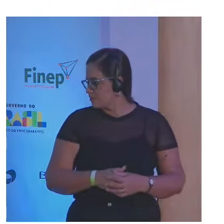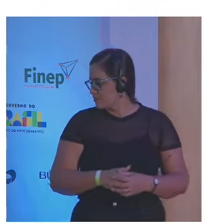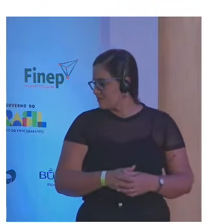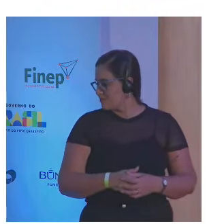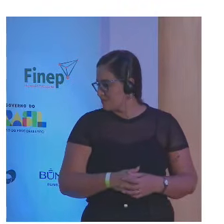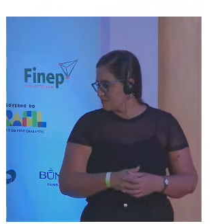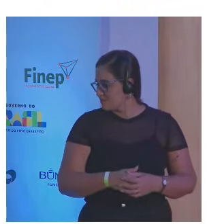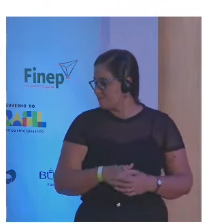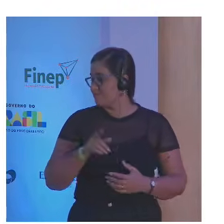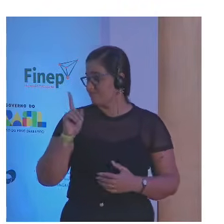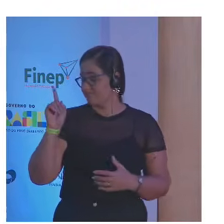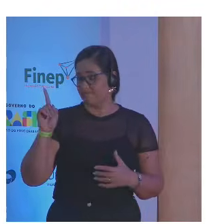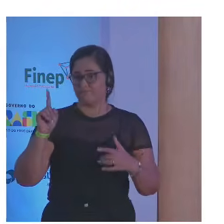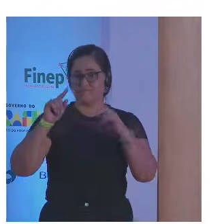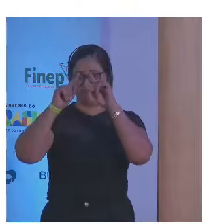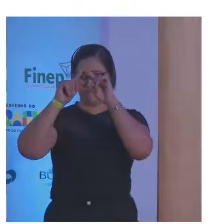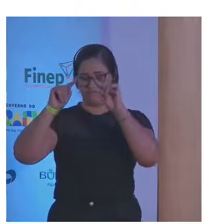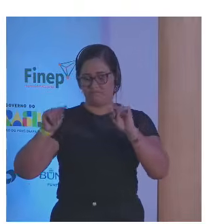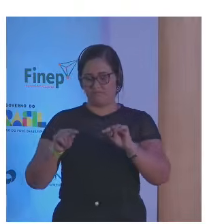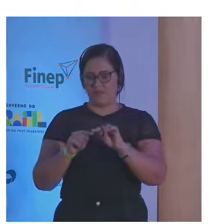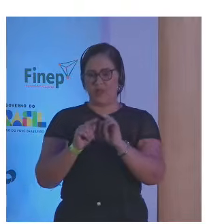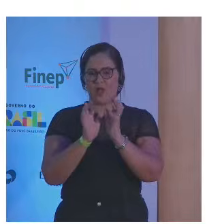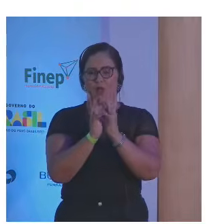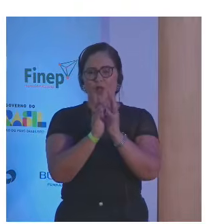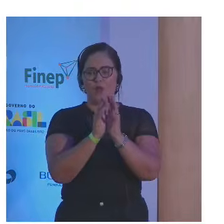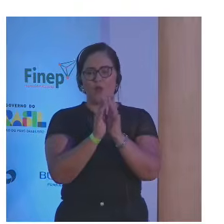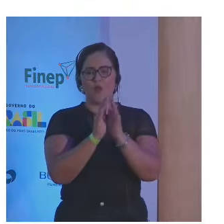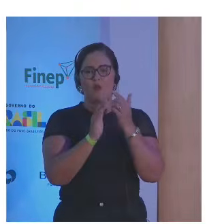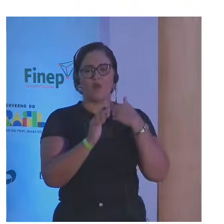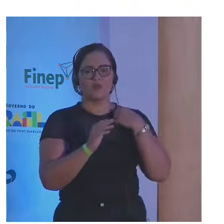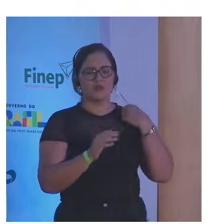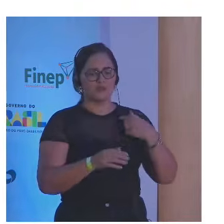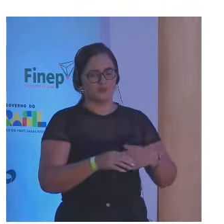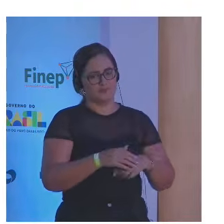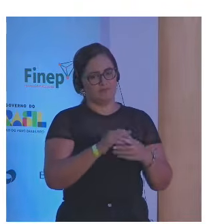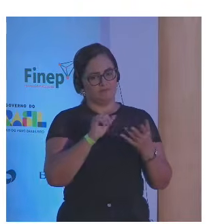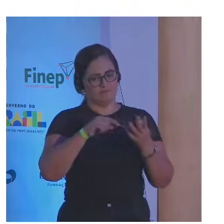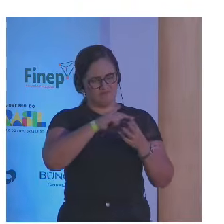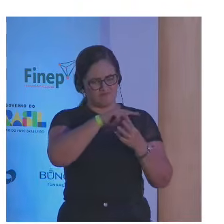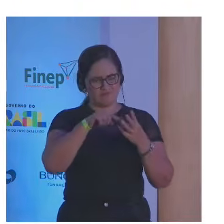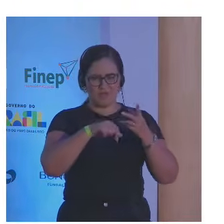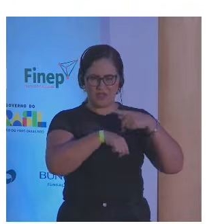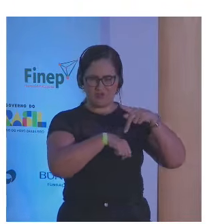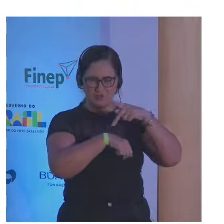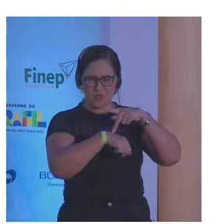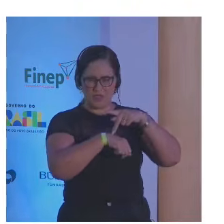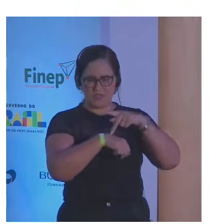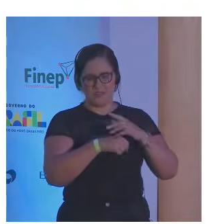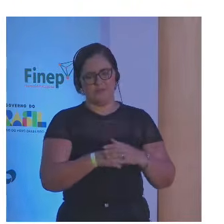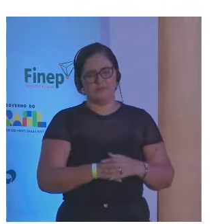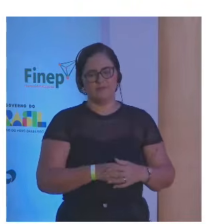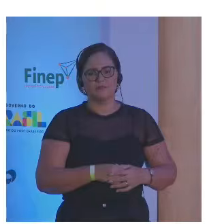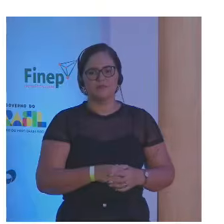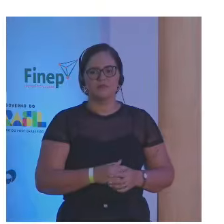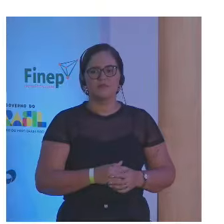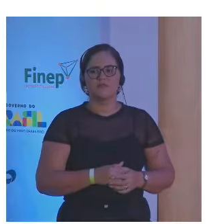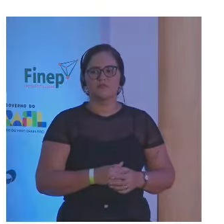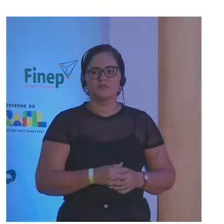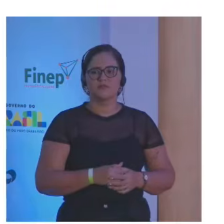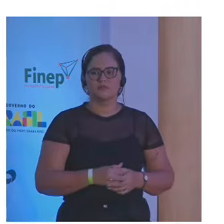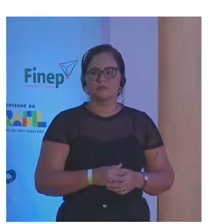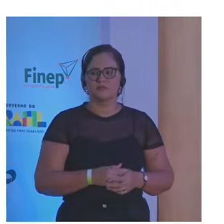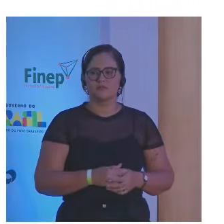coral triangle between the Philippines, Indonesia, and Papua New Guinea. And the two most